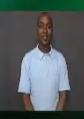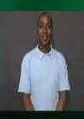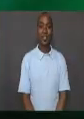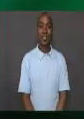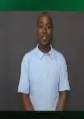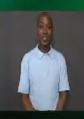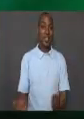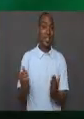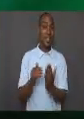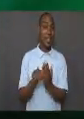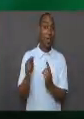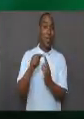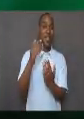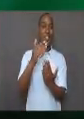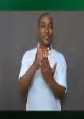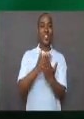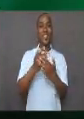Let's get back to our lesson.